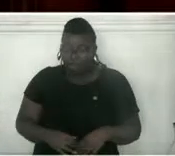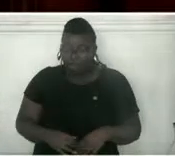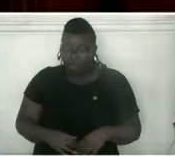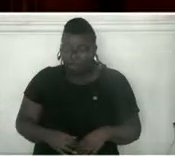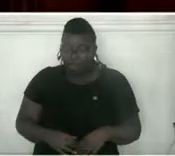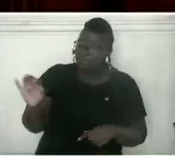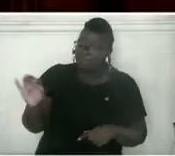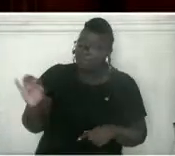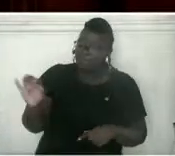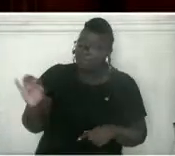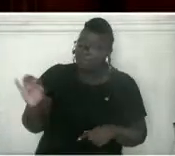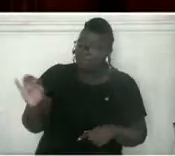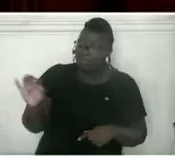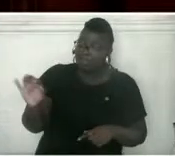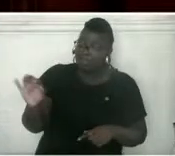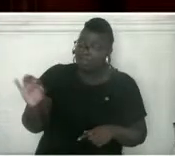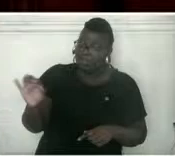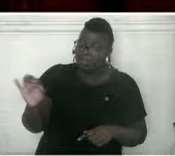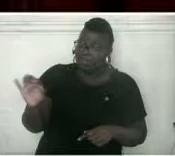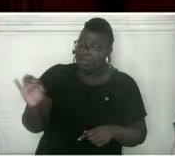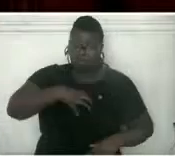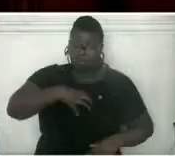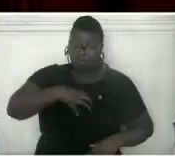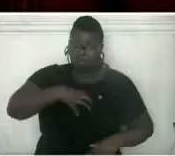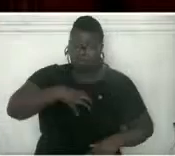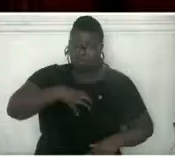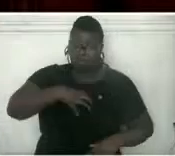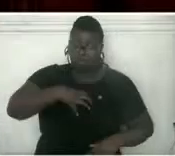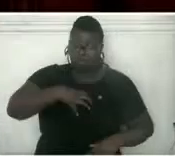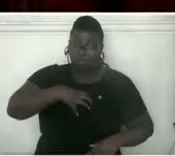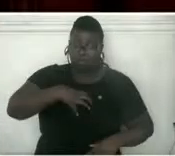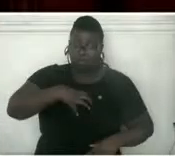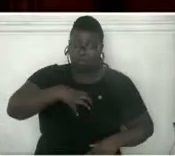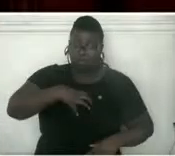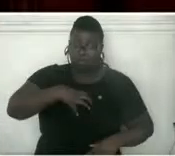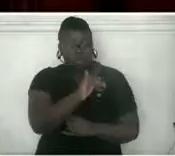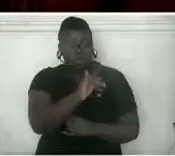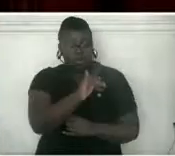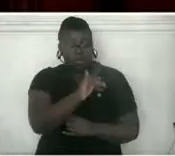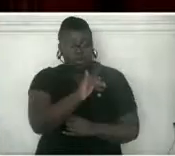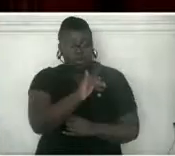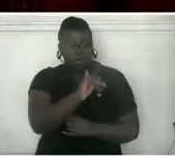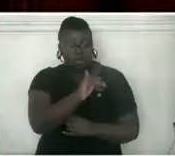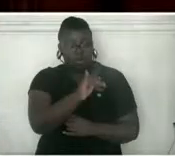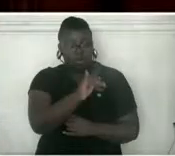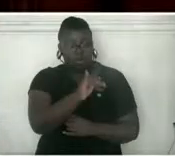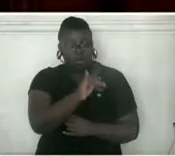black women-owned company located in Richards Bay worth